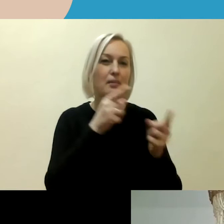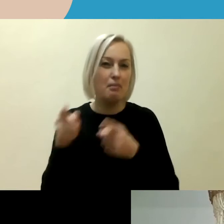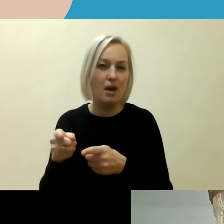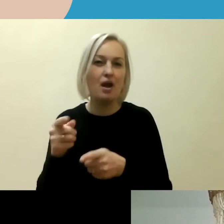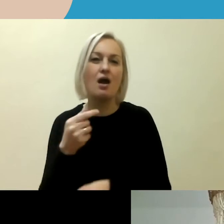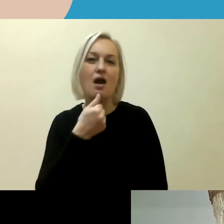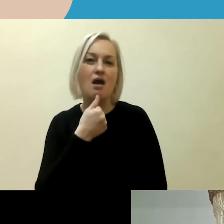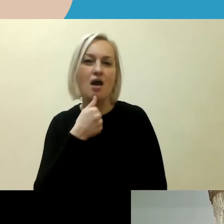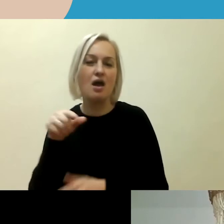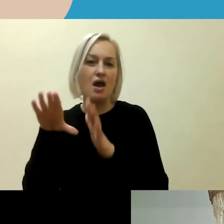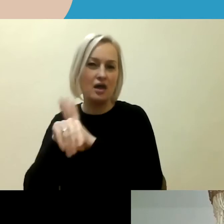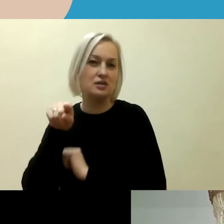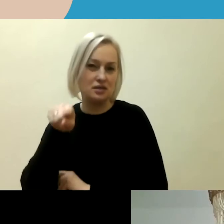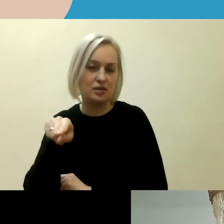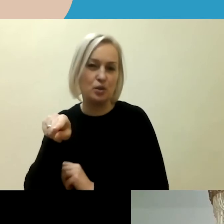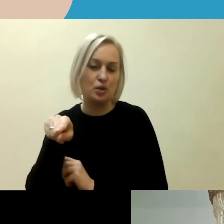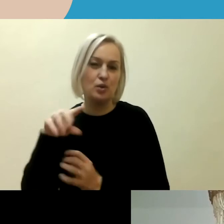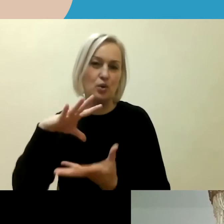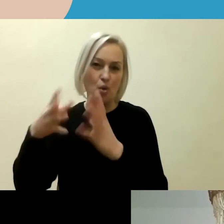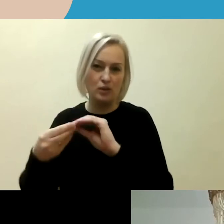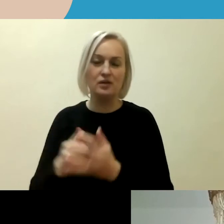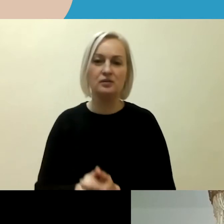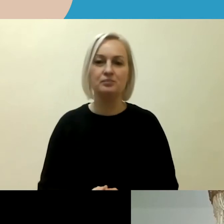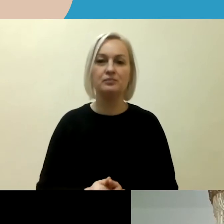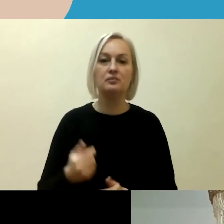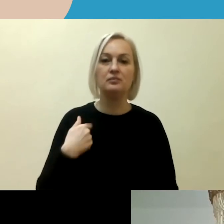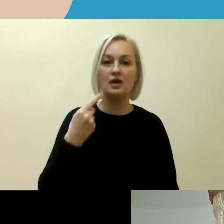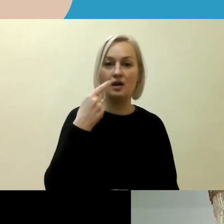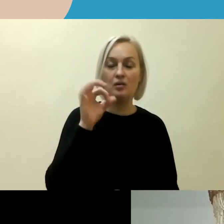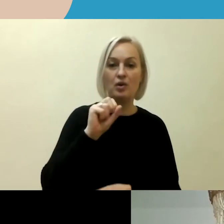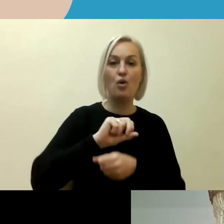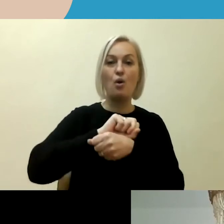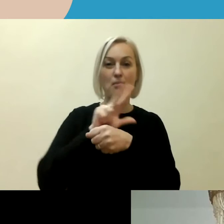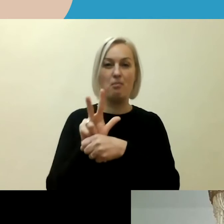And it might be taken up by Estonia.